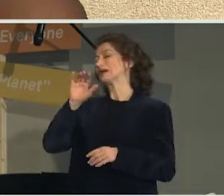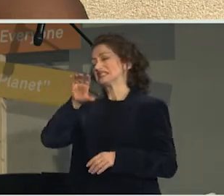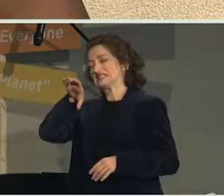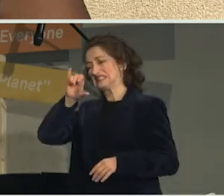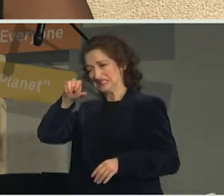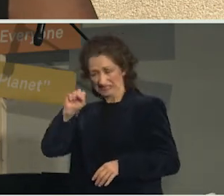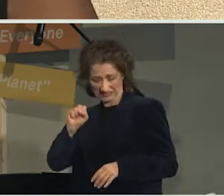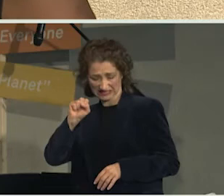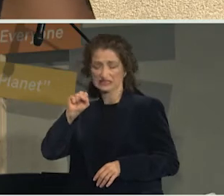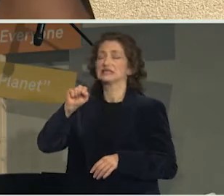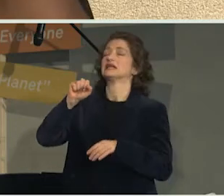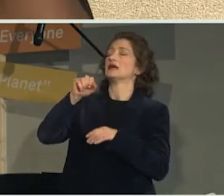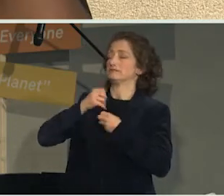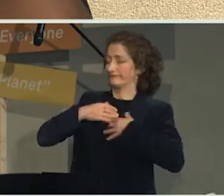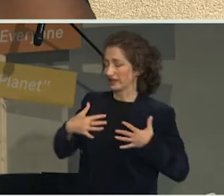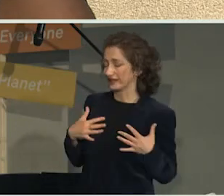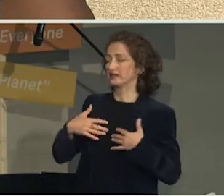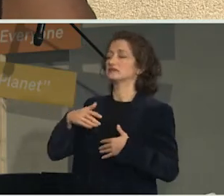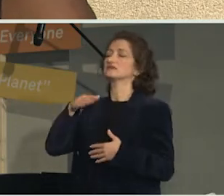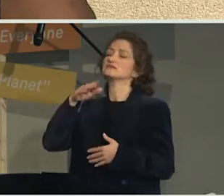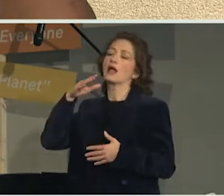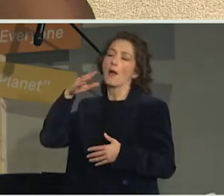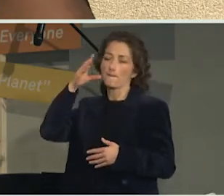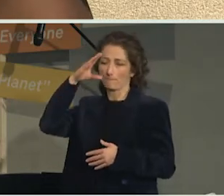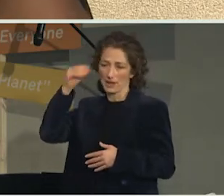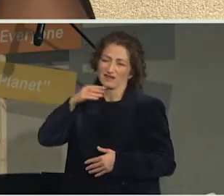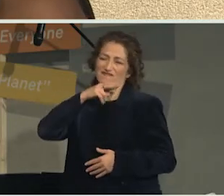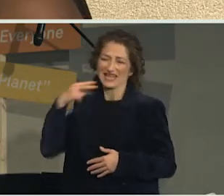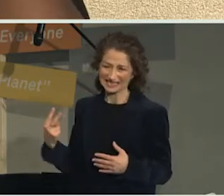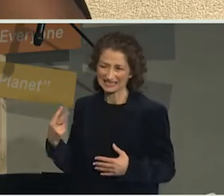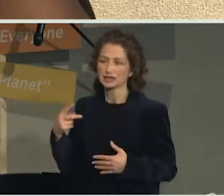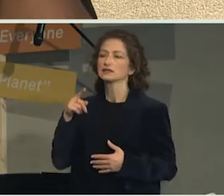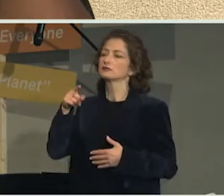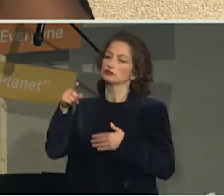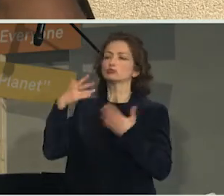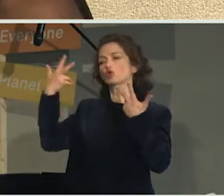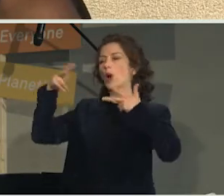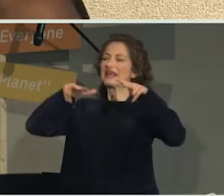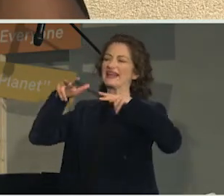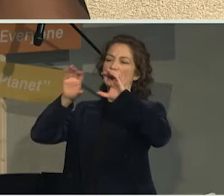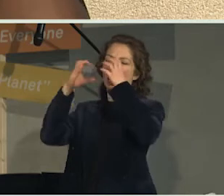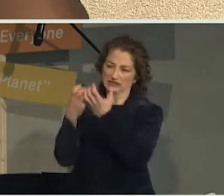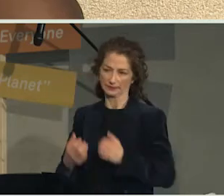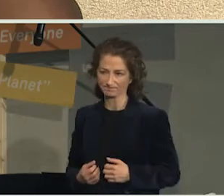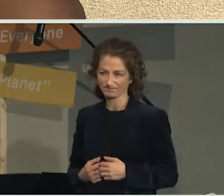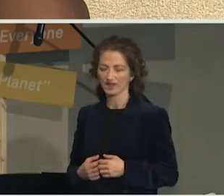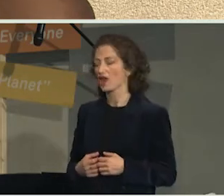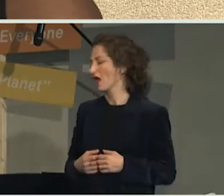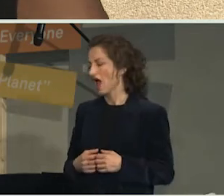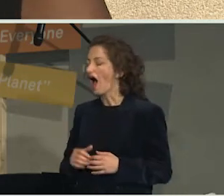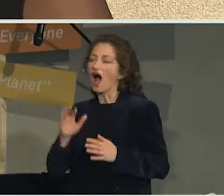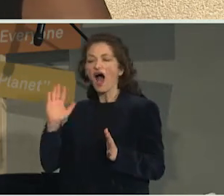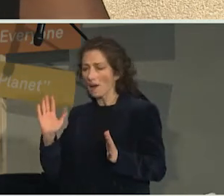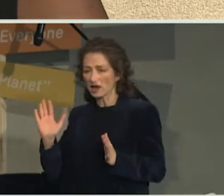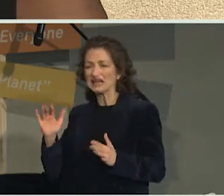men as the newly disempowered pariah class, whose opinions, we're told, sadly, no longer